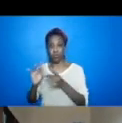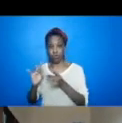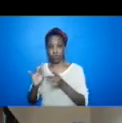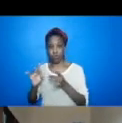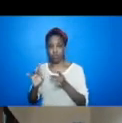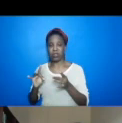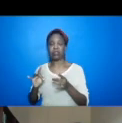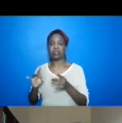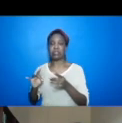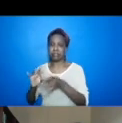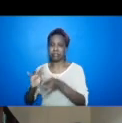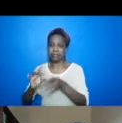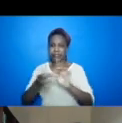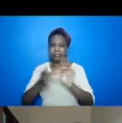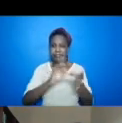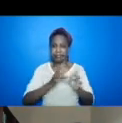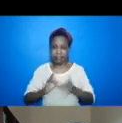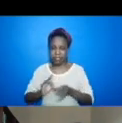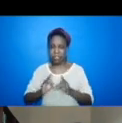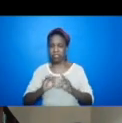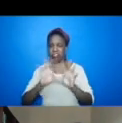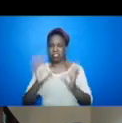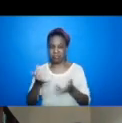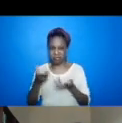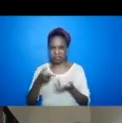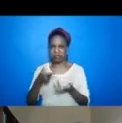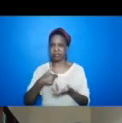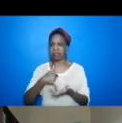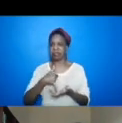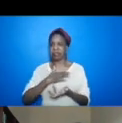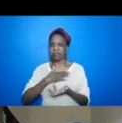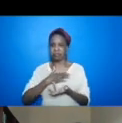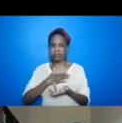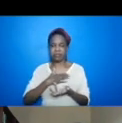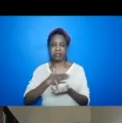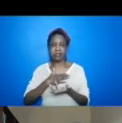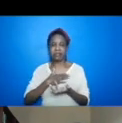of belonging or exclusion or othering in a particular community context.